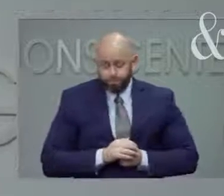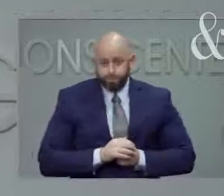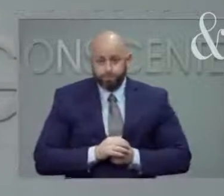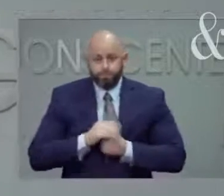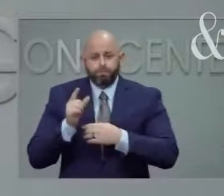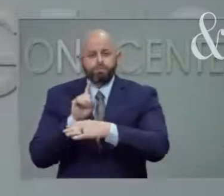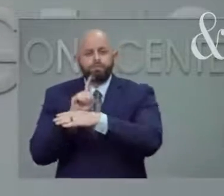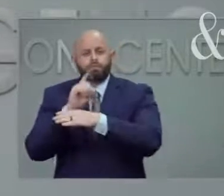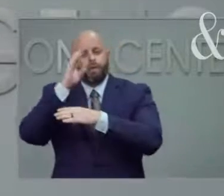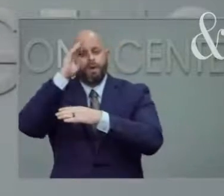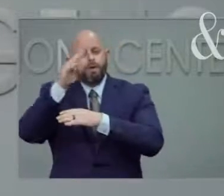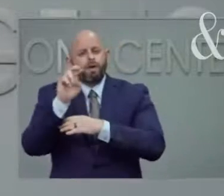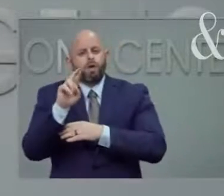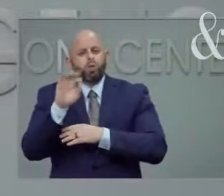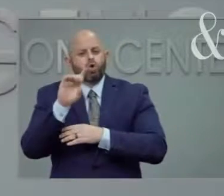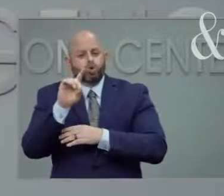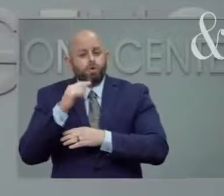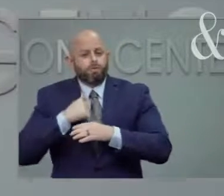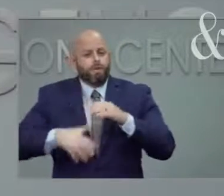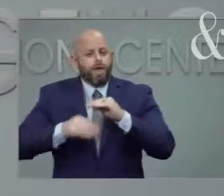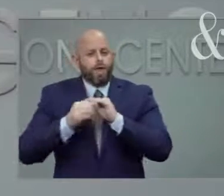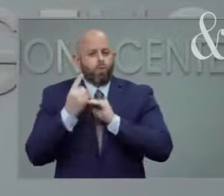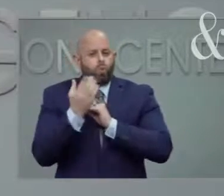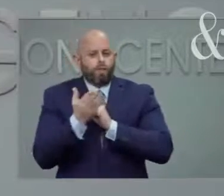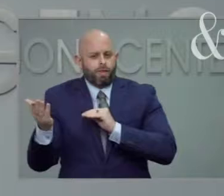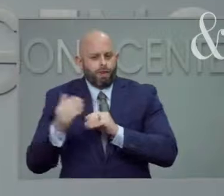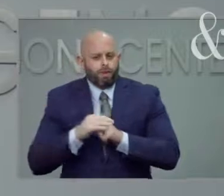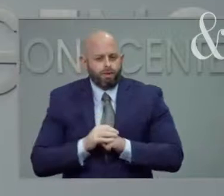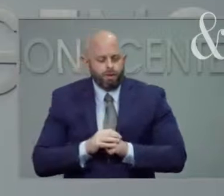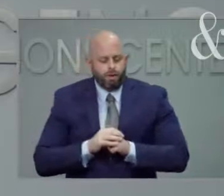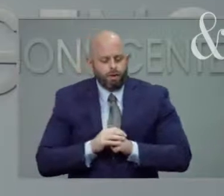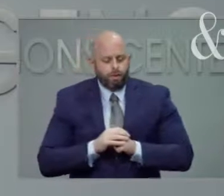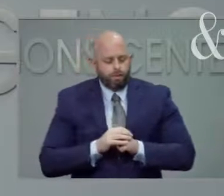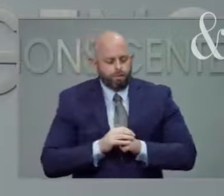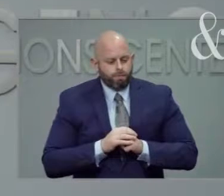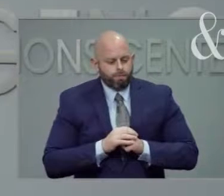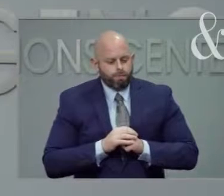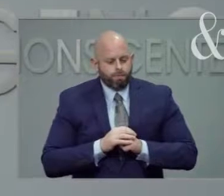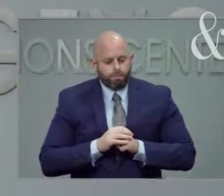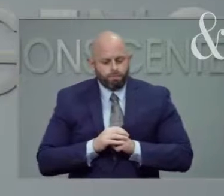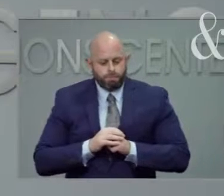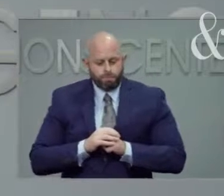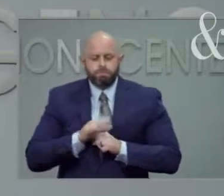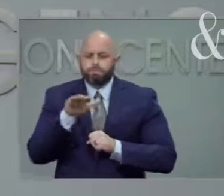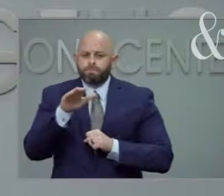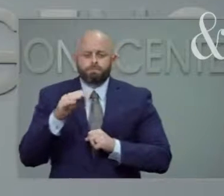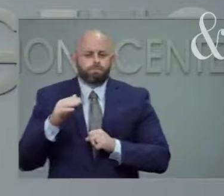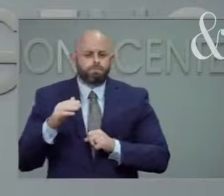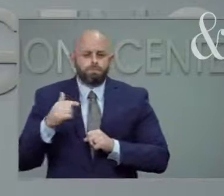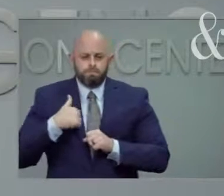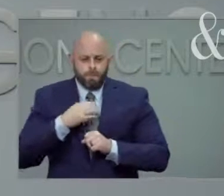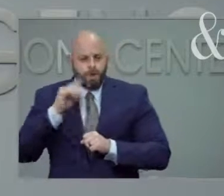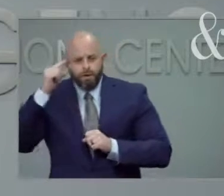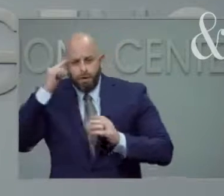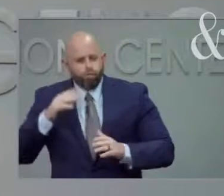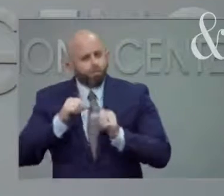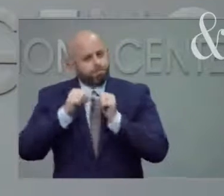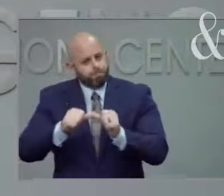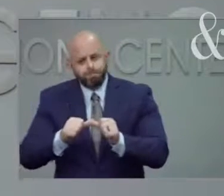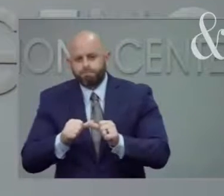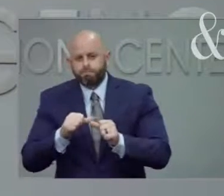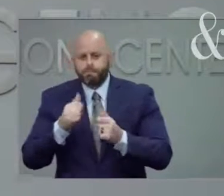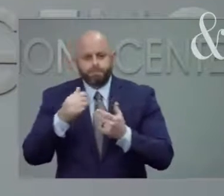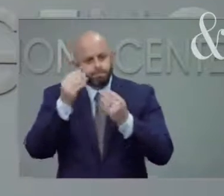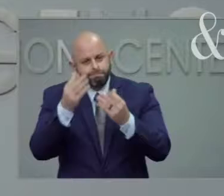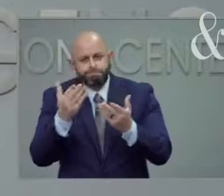Hi, Richard. The only thing I'd add is, remember, as the governor and I keep saying, the supplies are incredibly limited. And so we will see